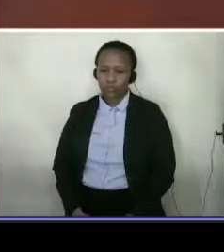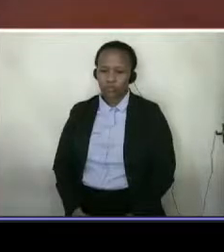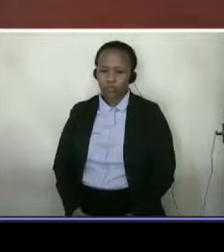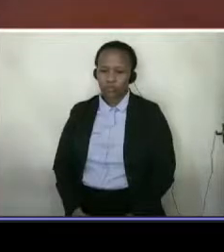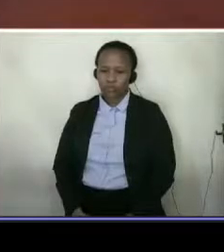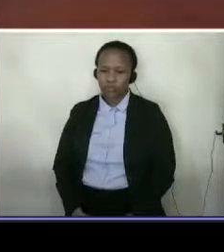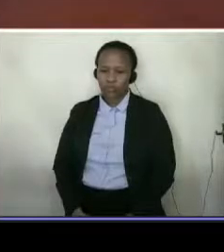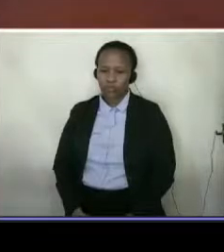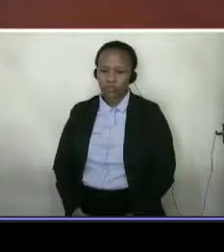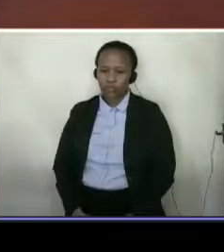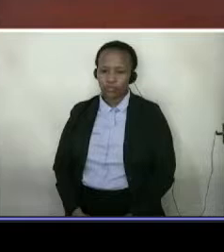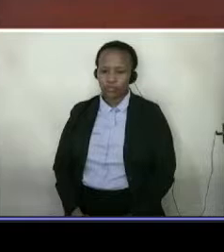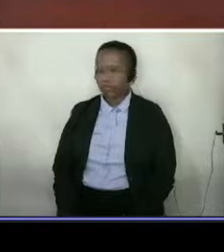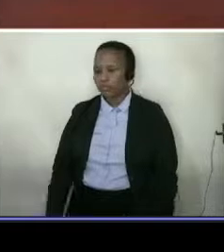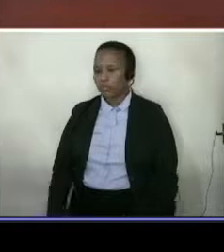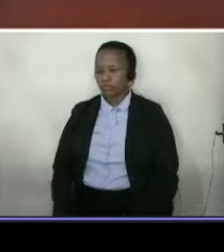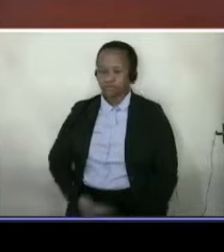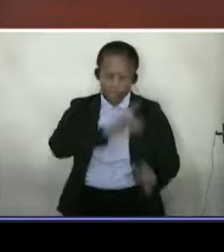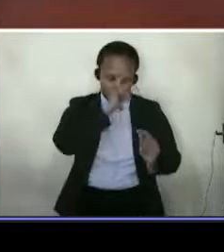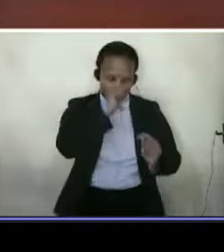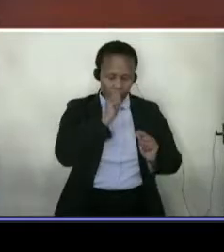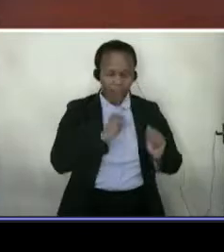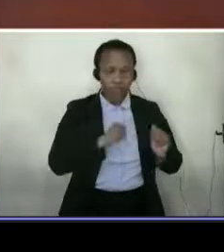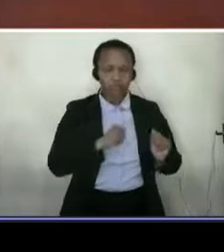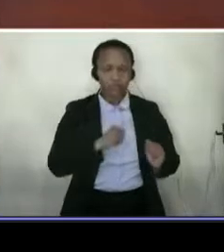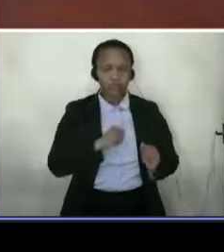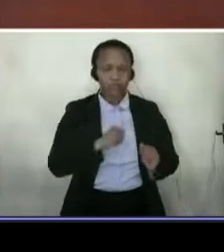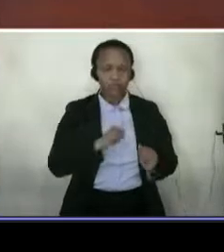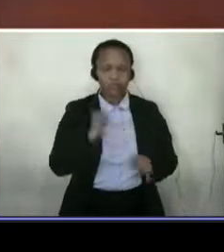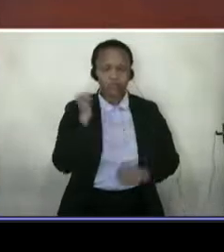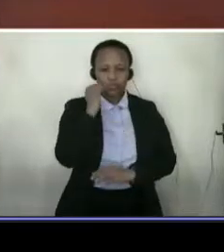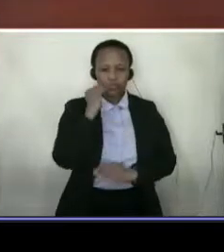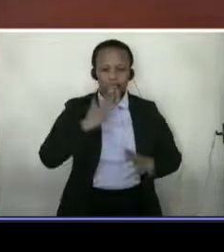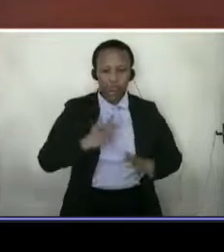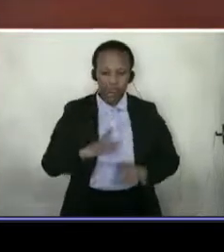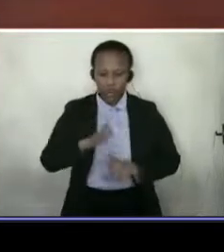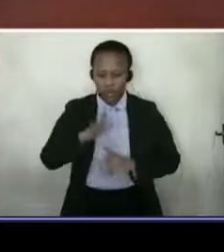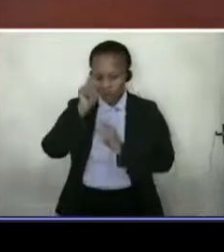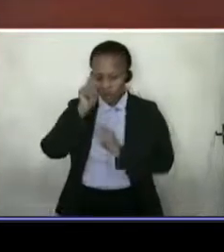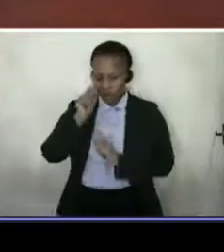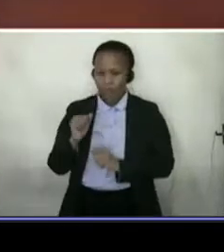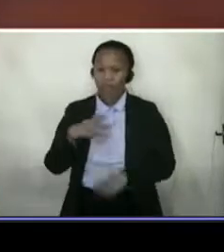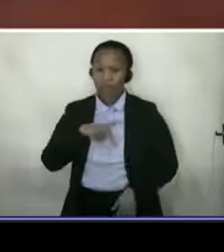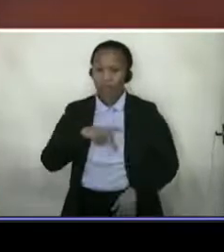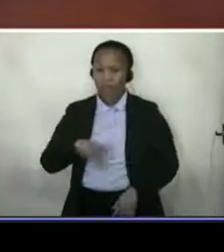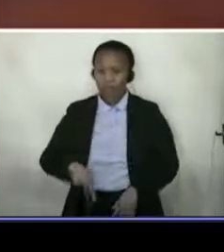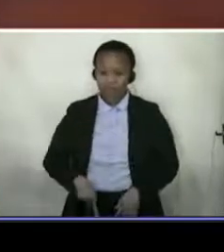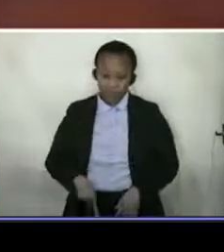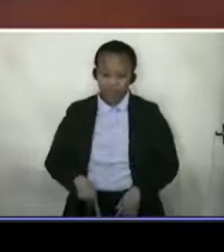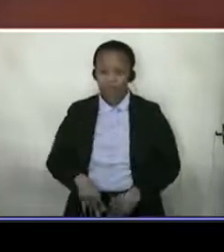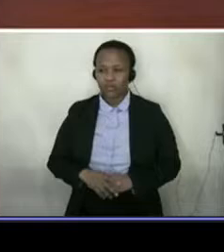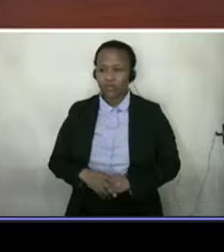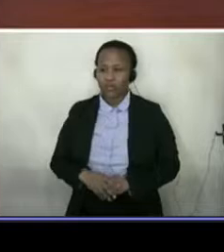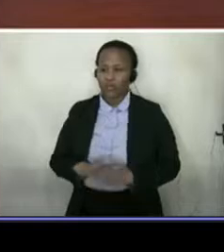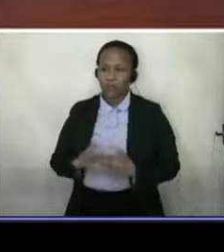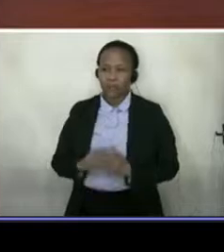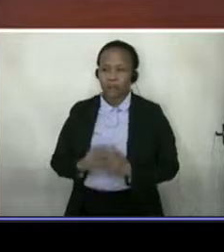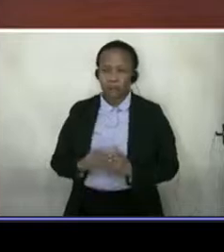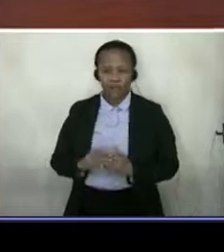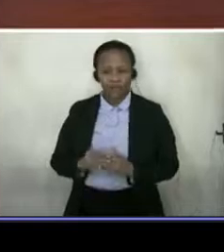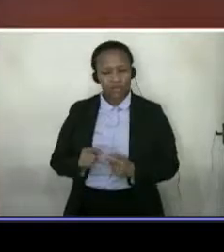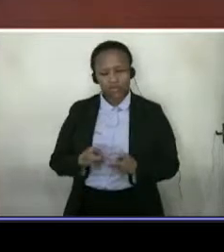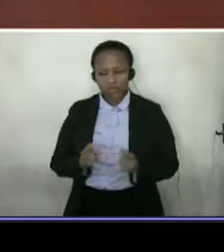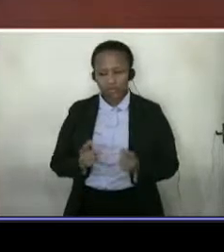Greetings to the Honourable Speaker, Honourable Premier, Honourable Members of this August House. I would like to thank Inhlangano